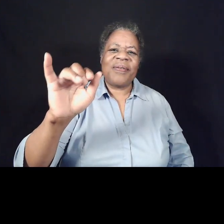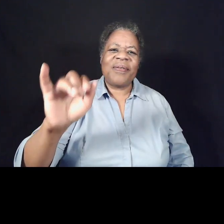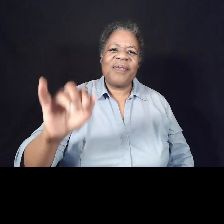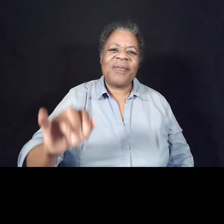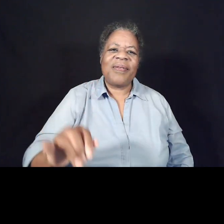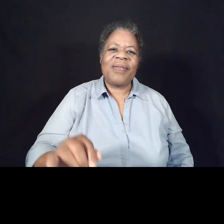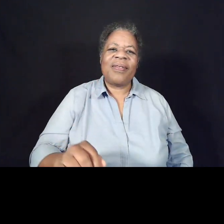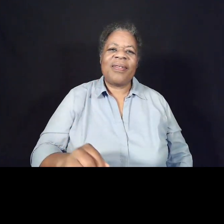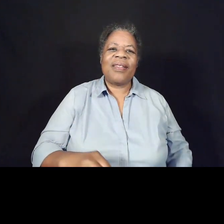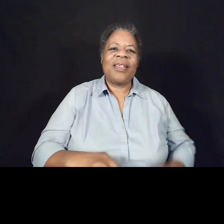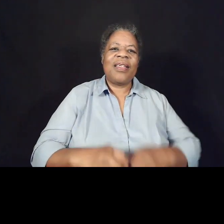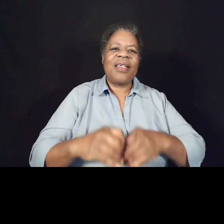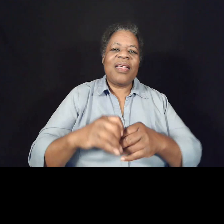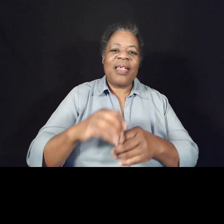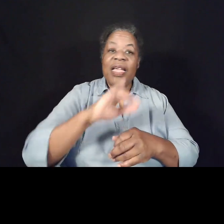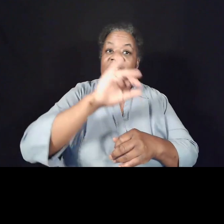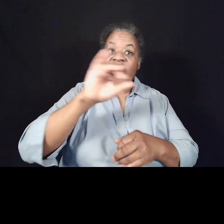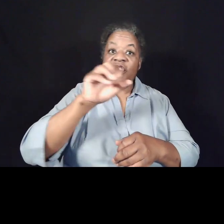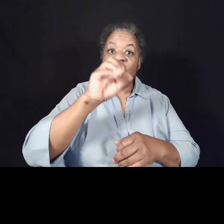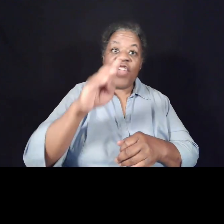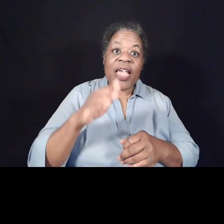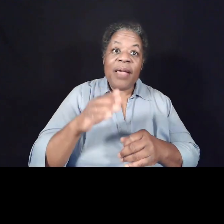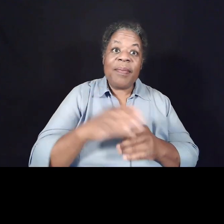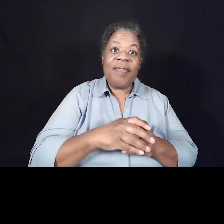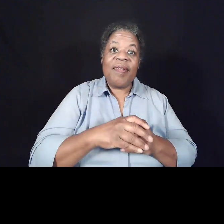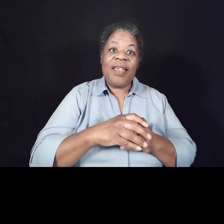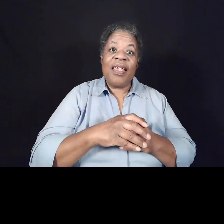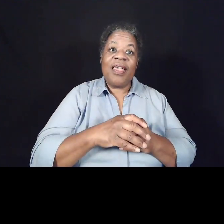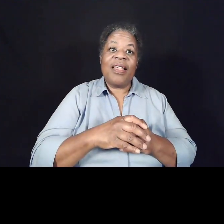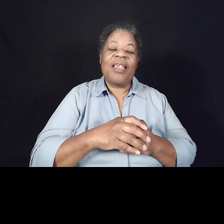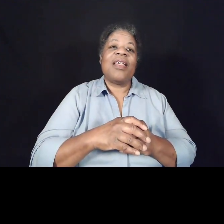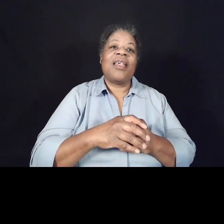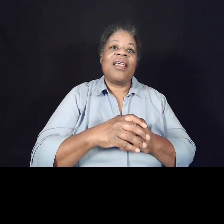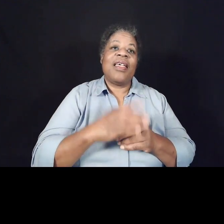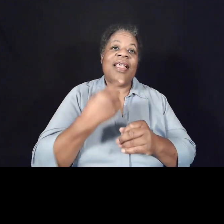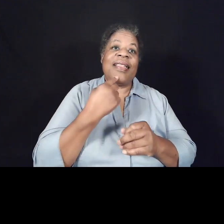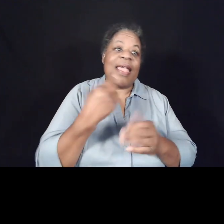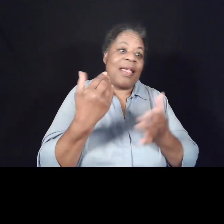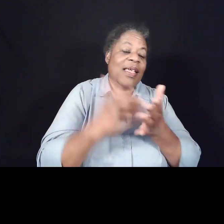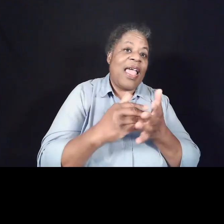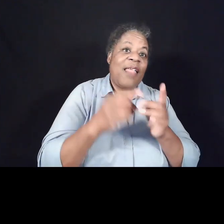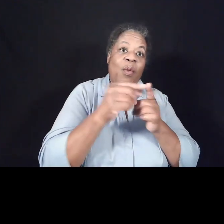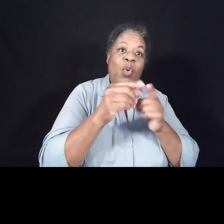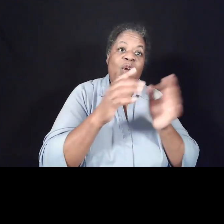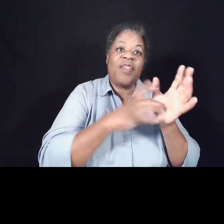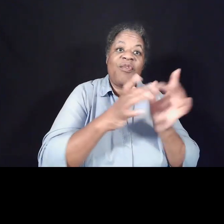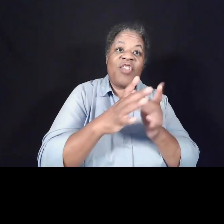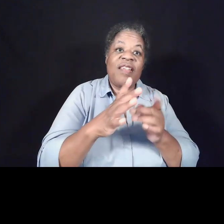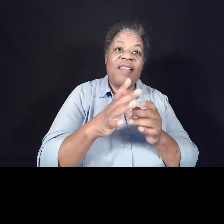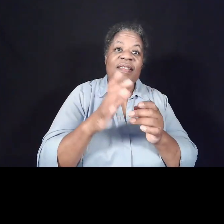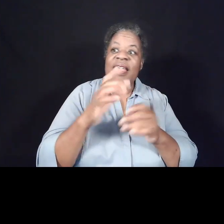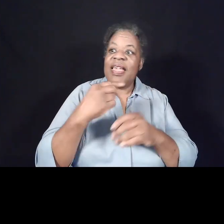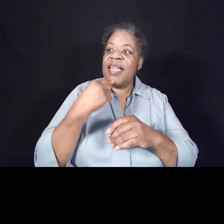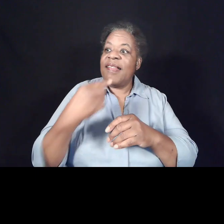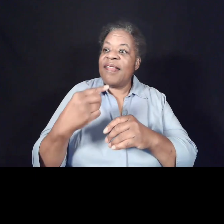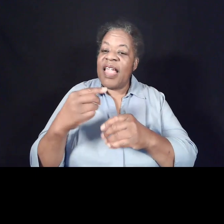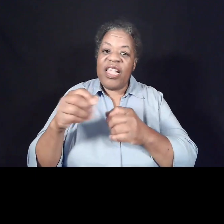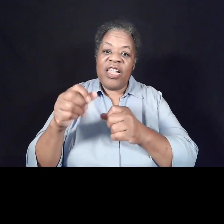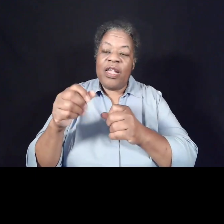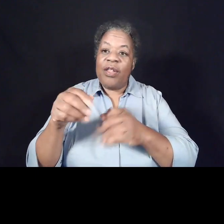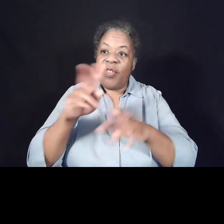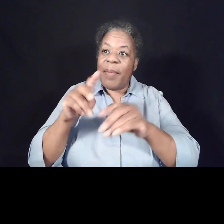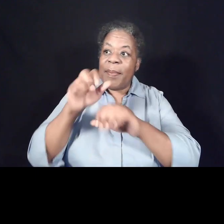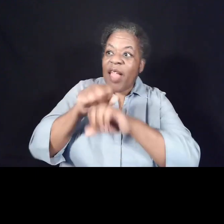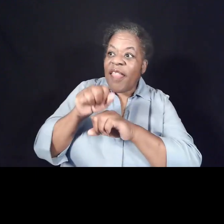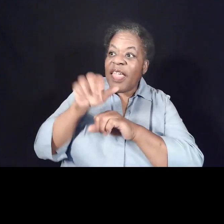Once again, James is simply echoing the words of Jesus when he told a crowd of anxious people gathered on that hillside,